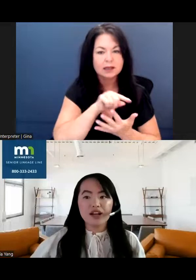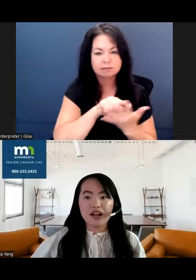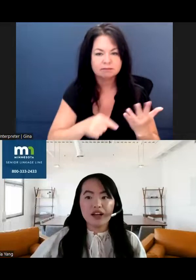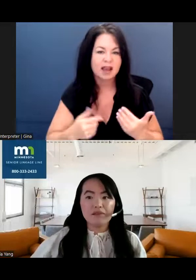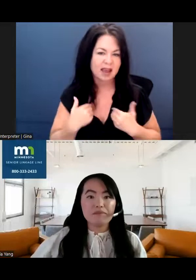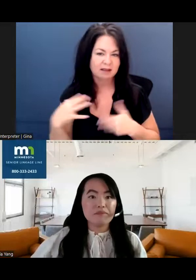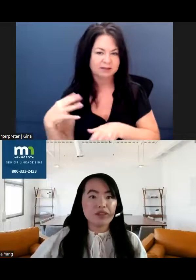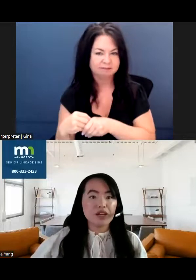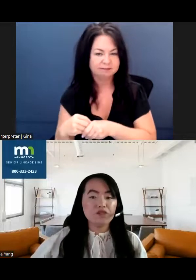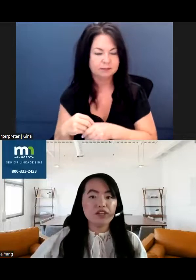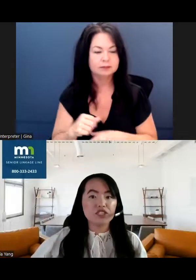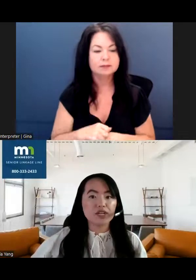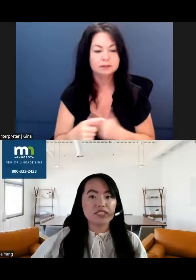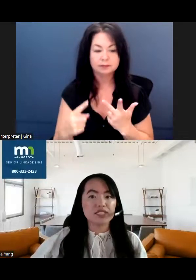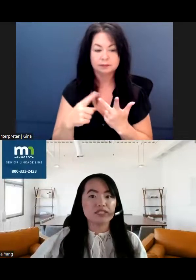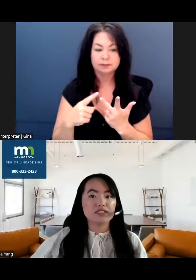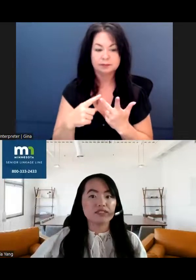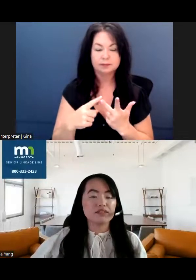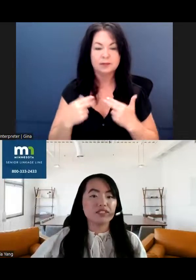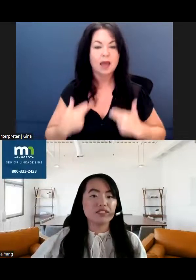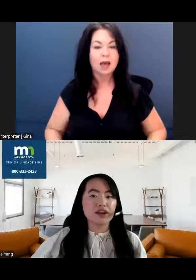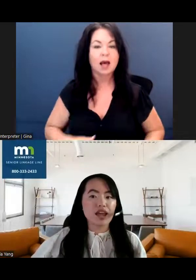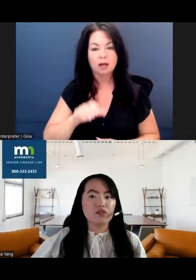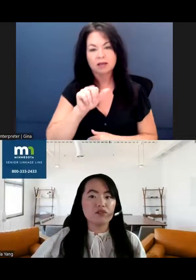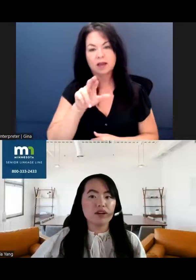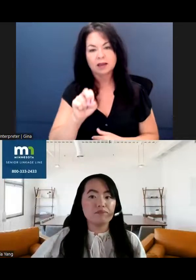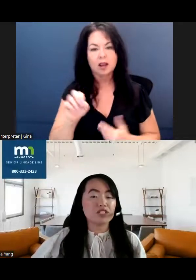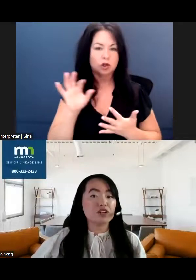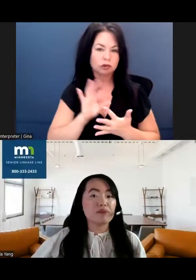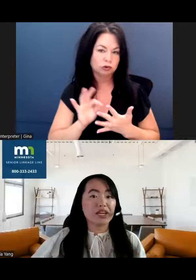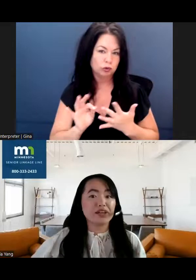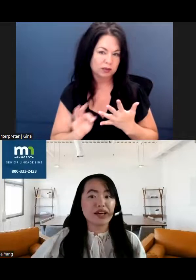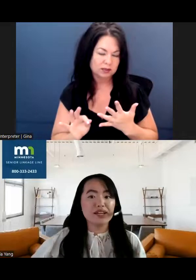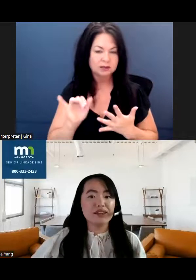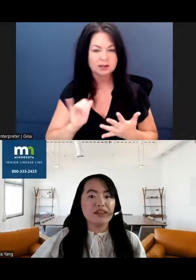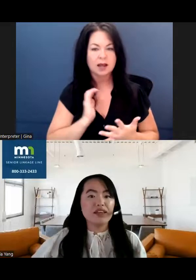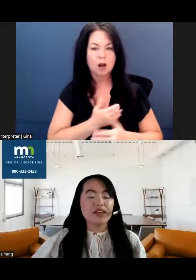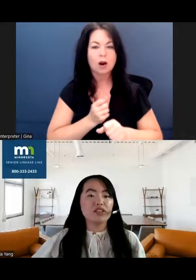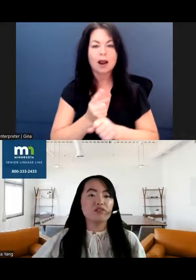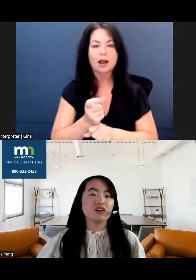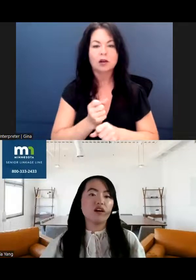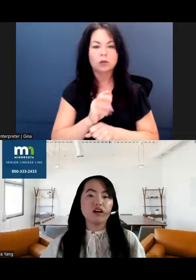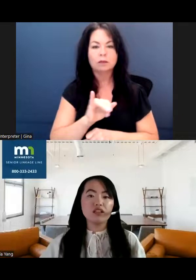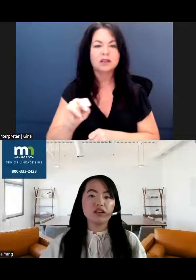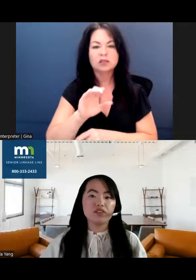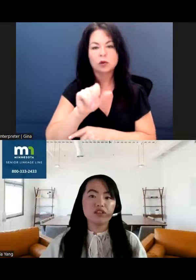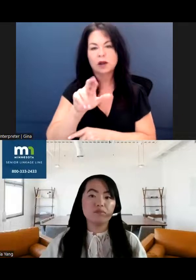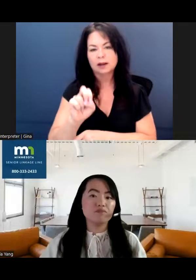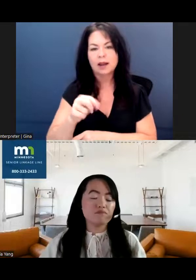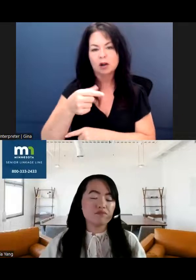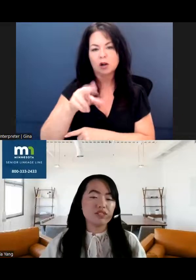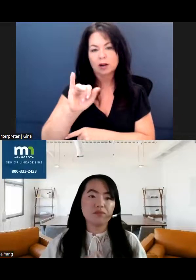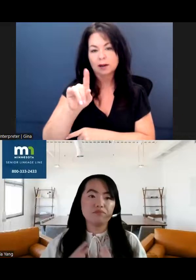our healthcare choices. This is our annual Minnesota Medicare guide. It includes all of